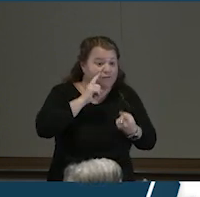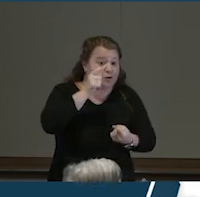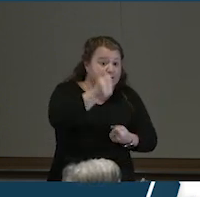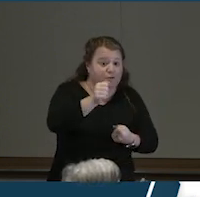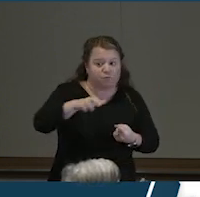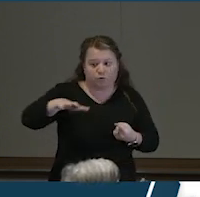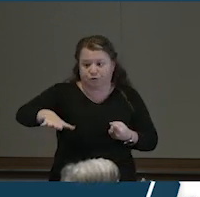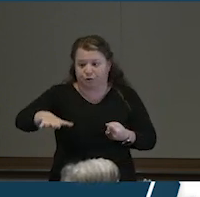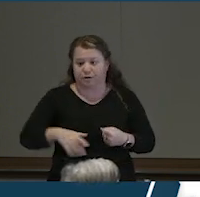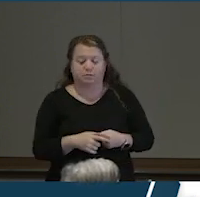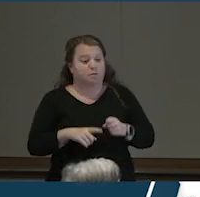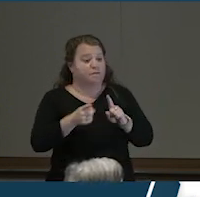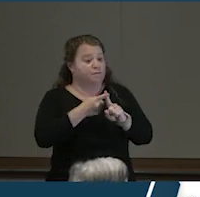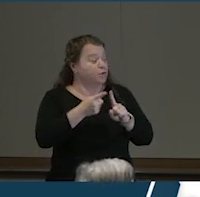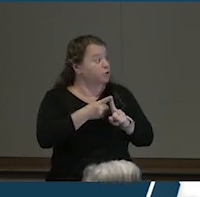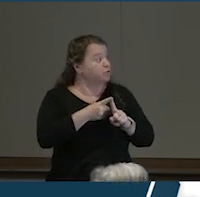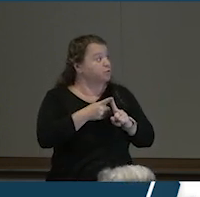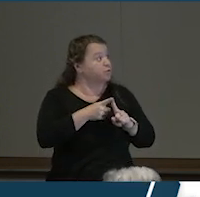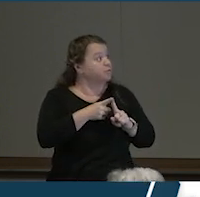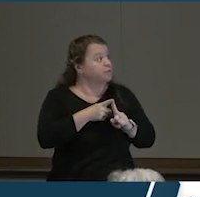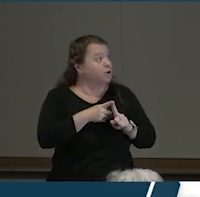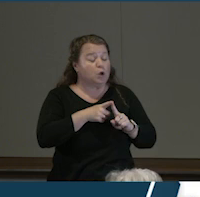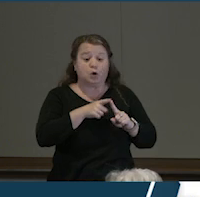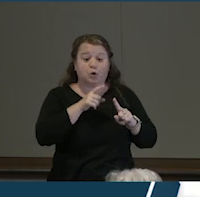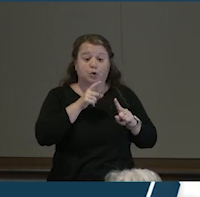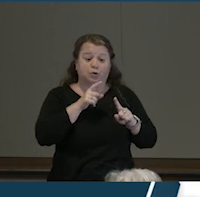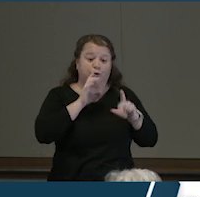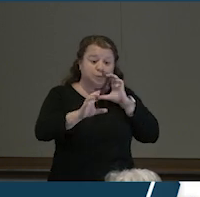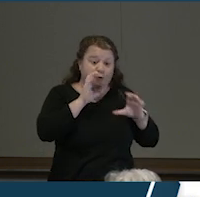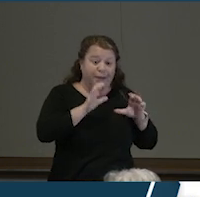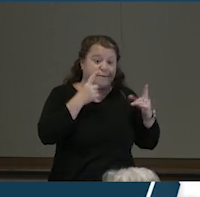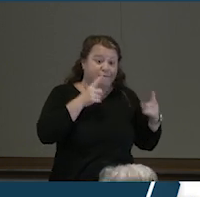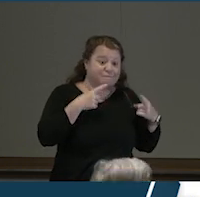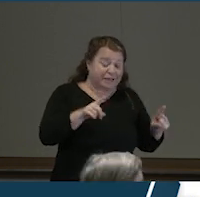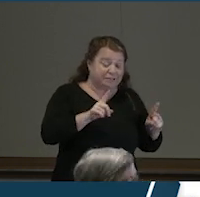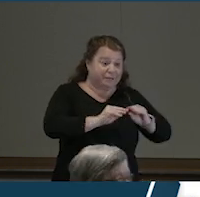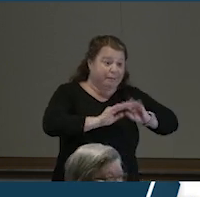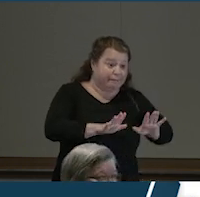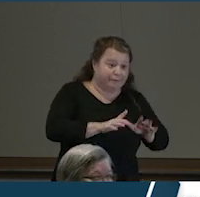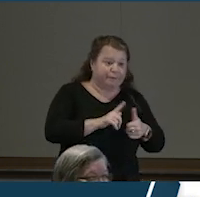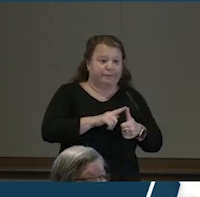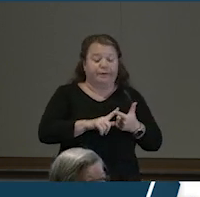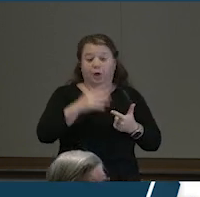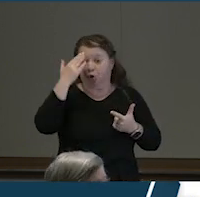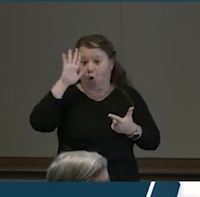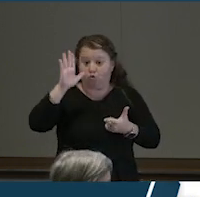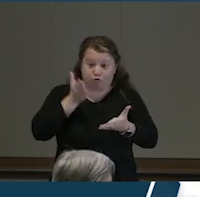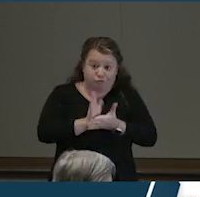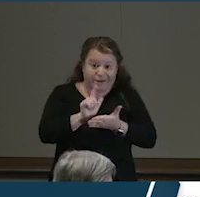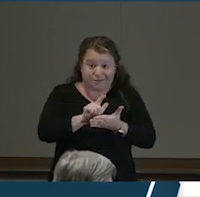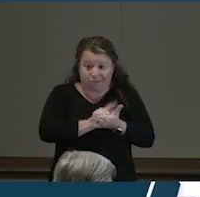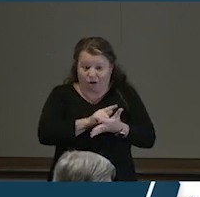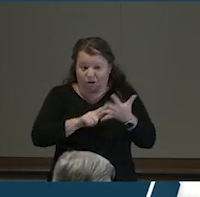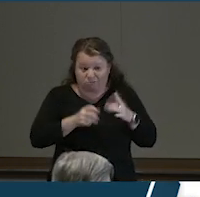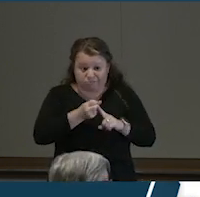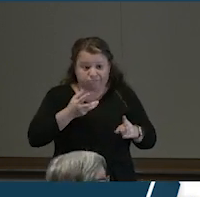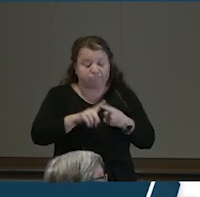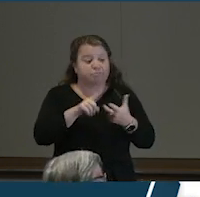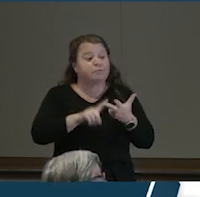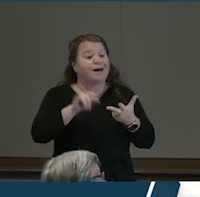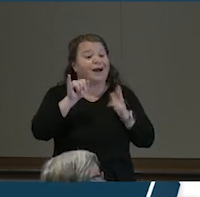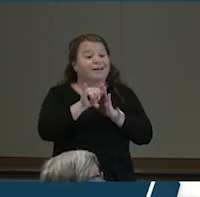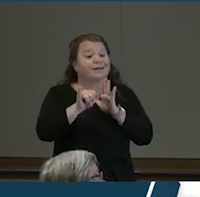So number one, we have communicating effectively and clearly, knowing your rights and what the law says, identifying who is